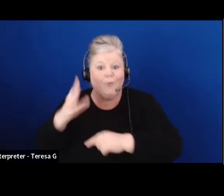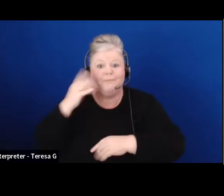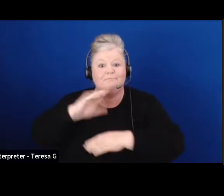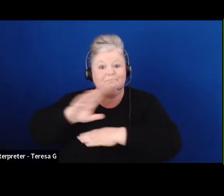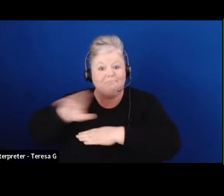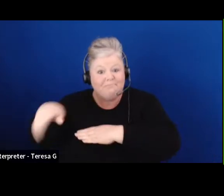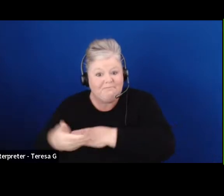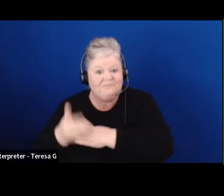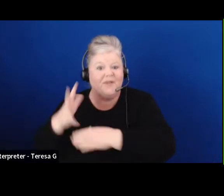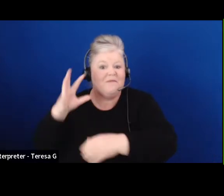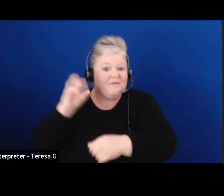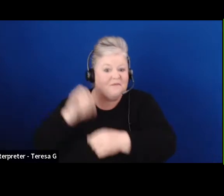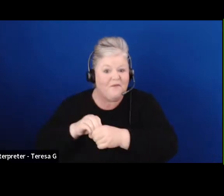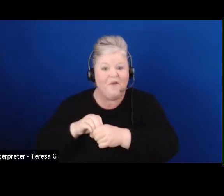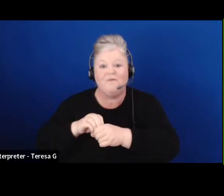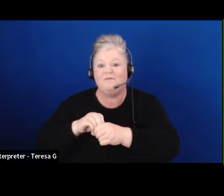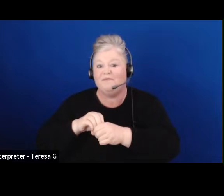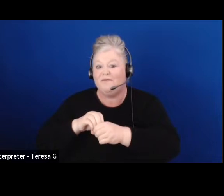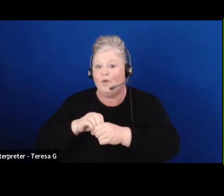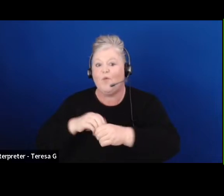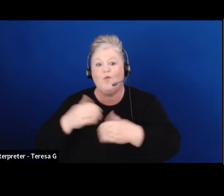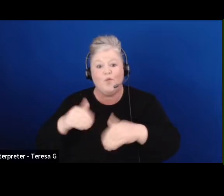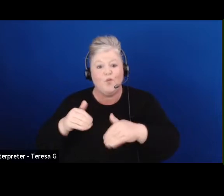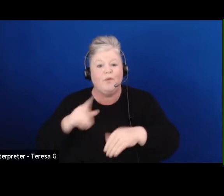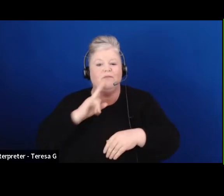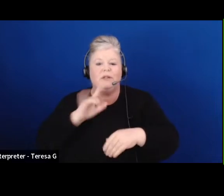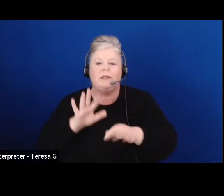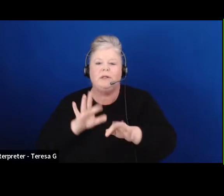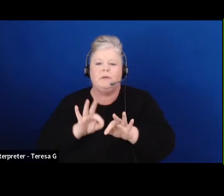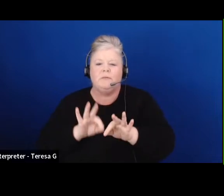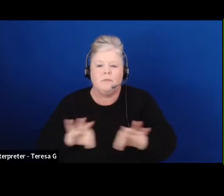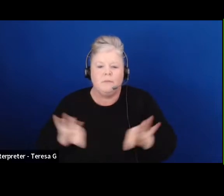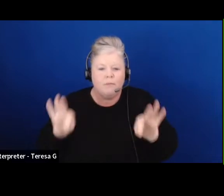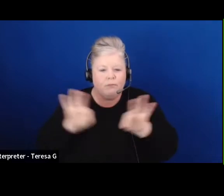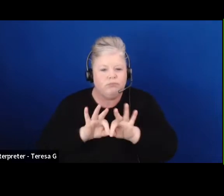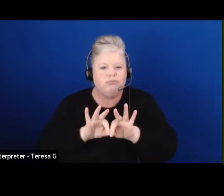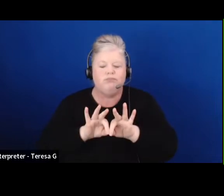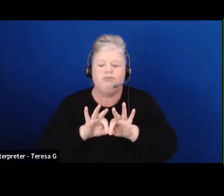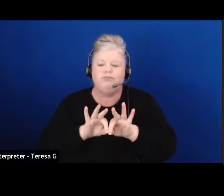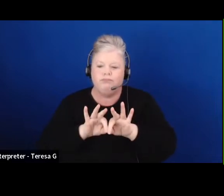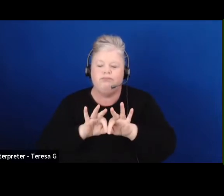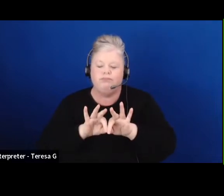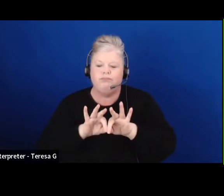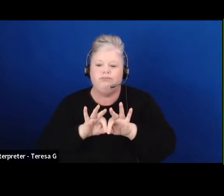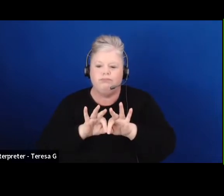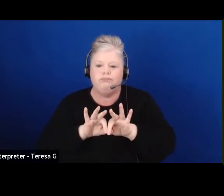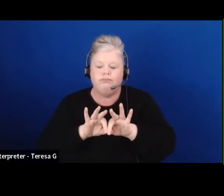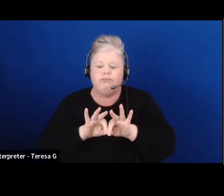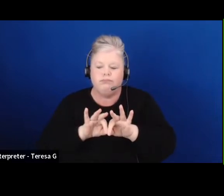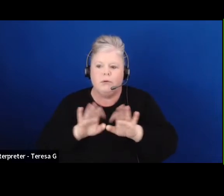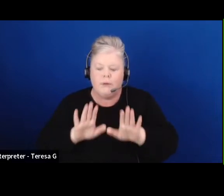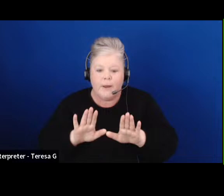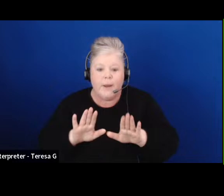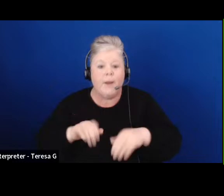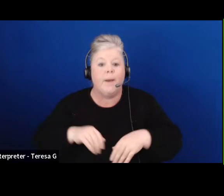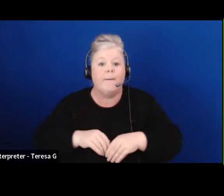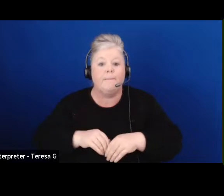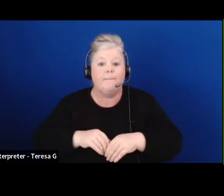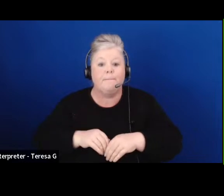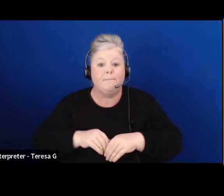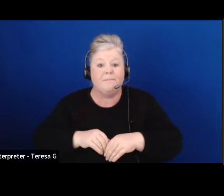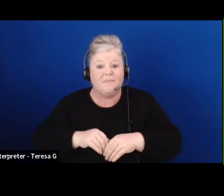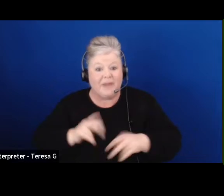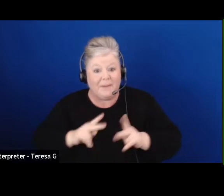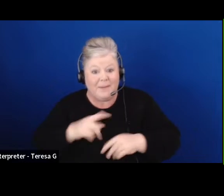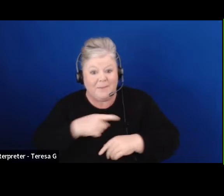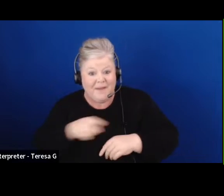overnight and participating in that. It's crucial that we understand that when we have hearing loss, we don't